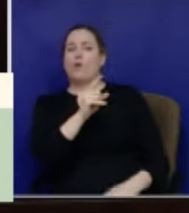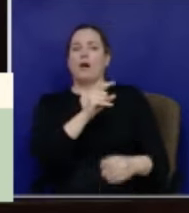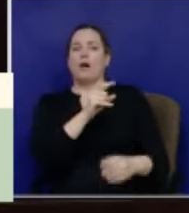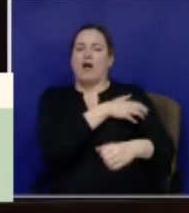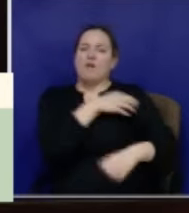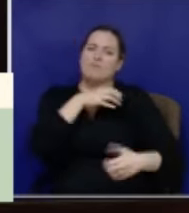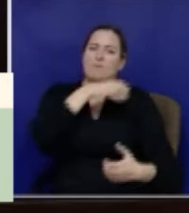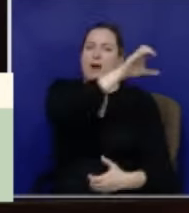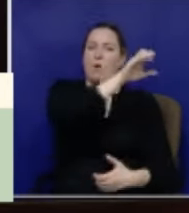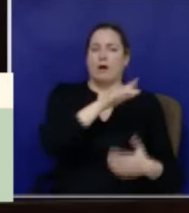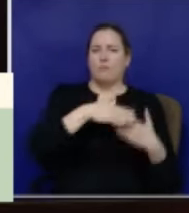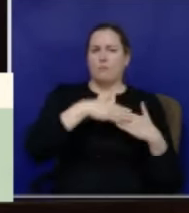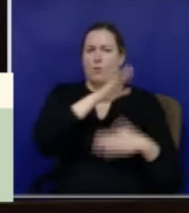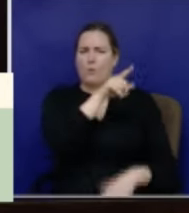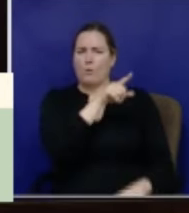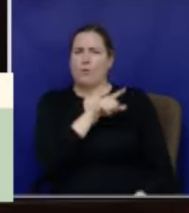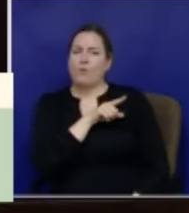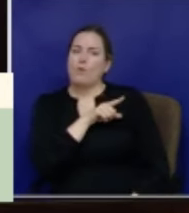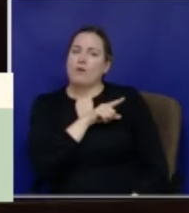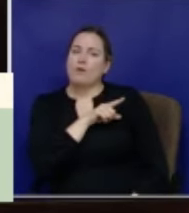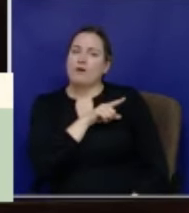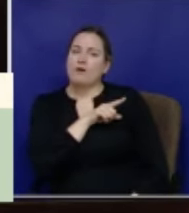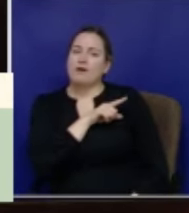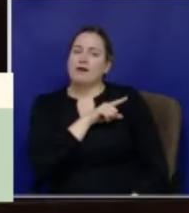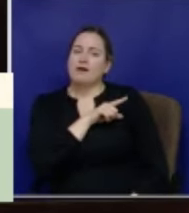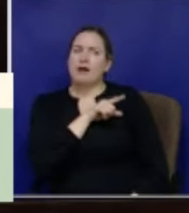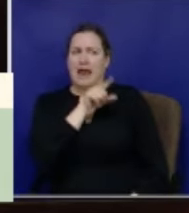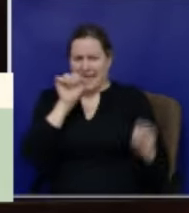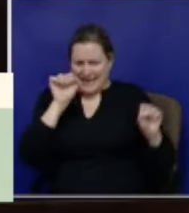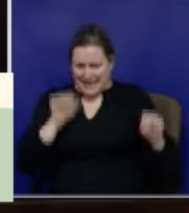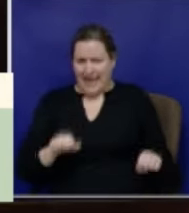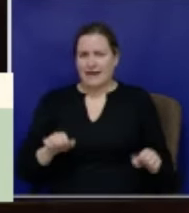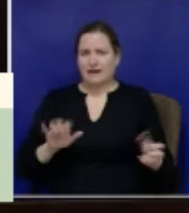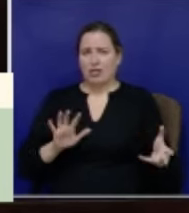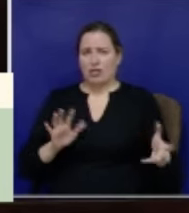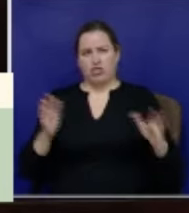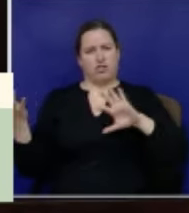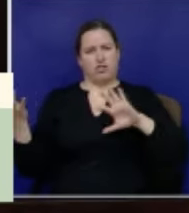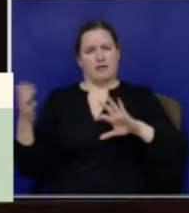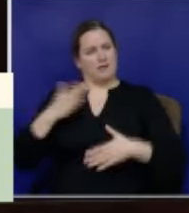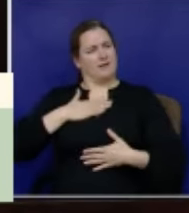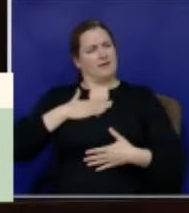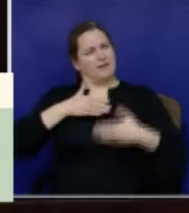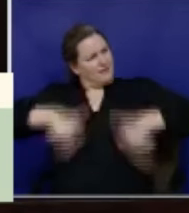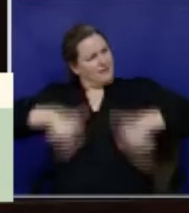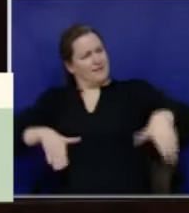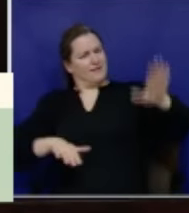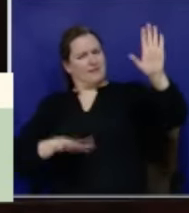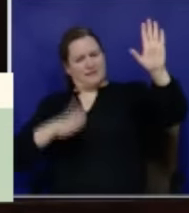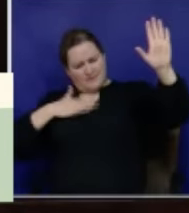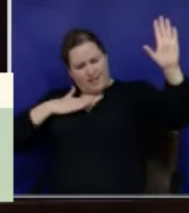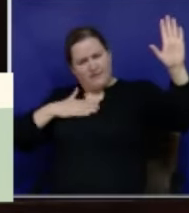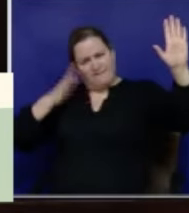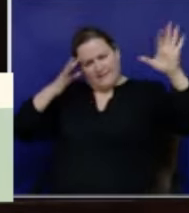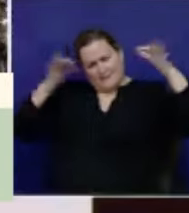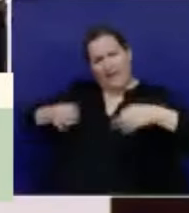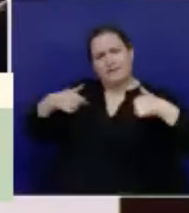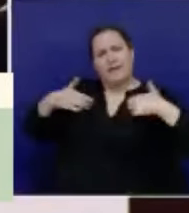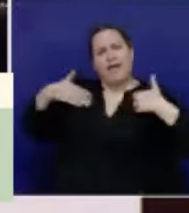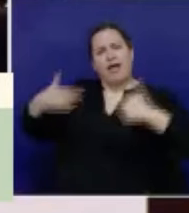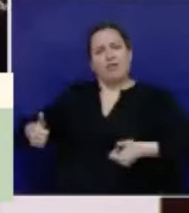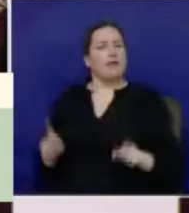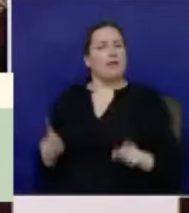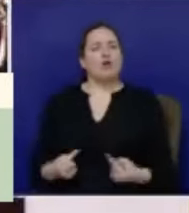a power grab, and potentially threaten a country's sovereignty when it comes to public health issues. Now,